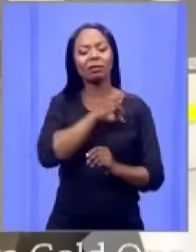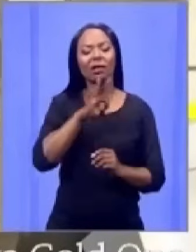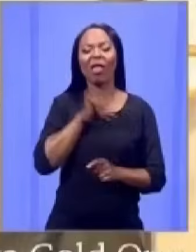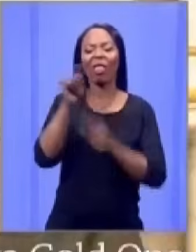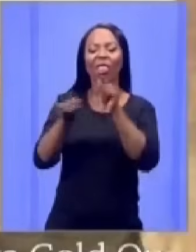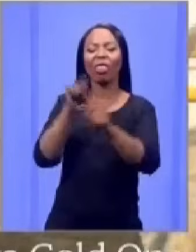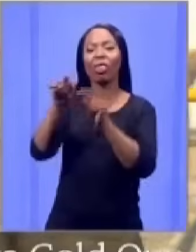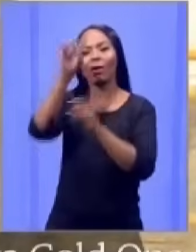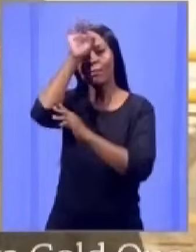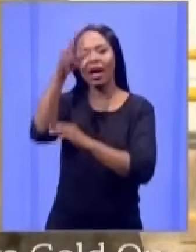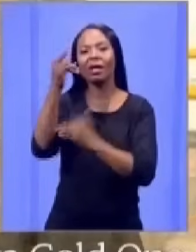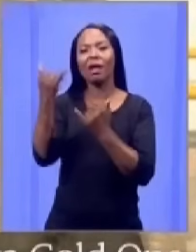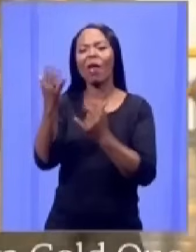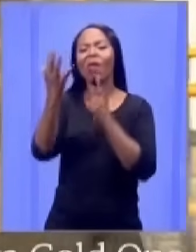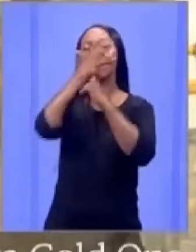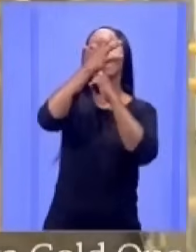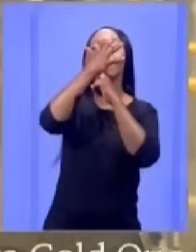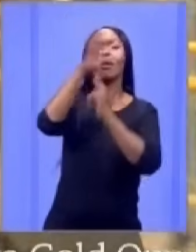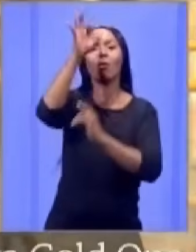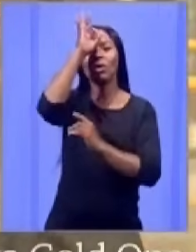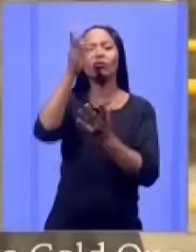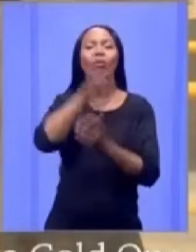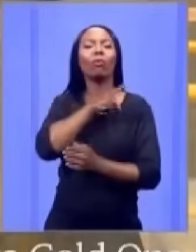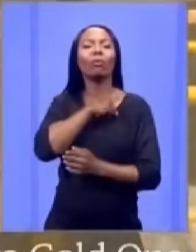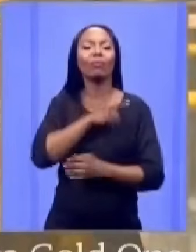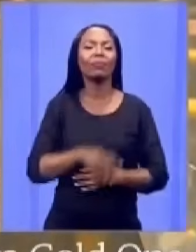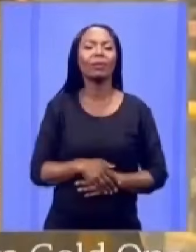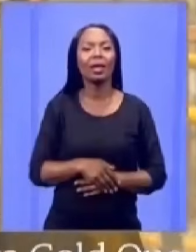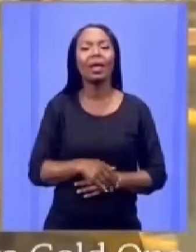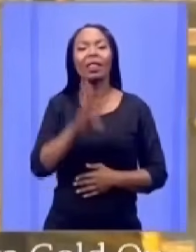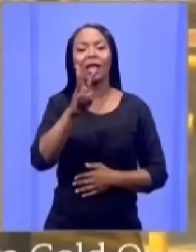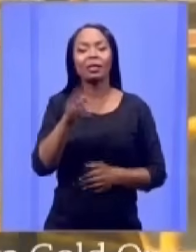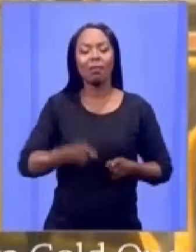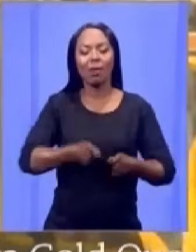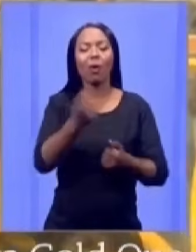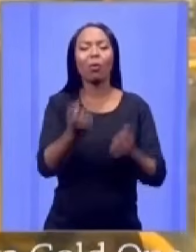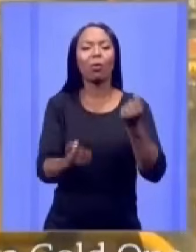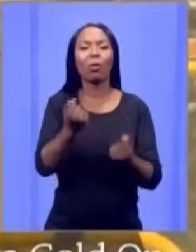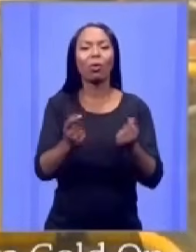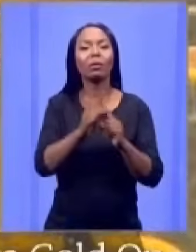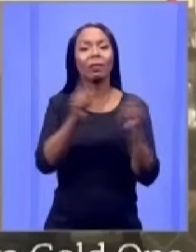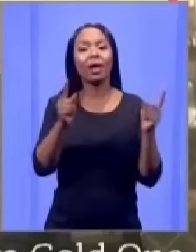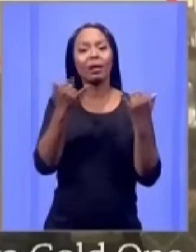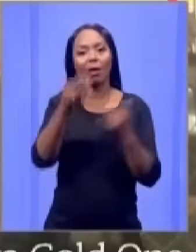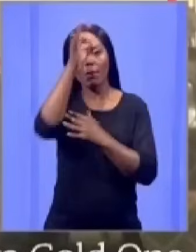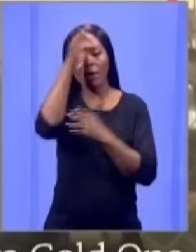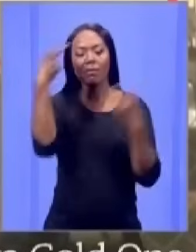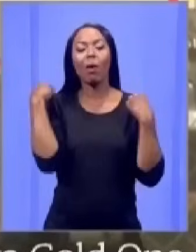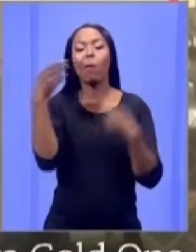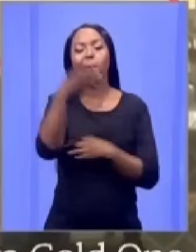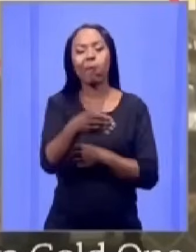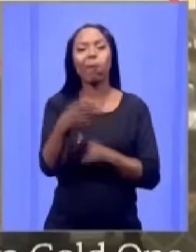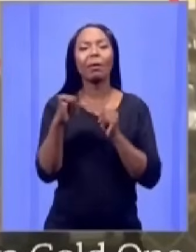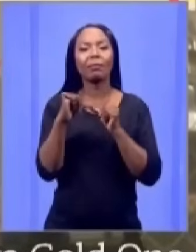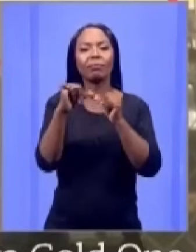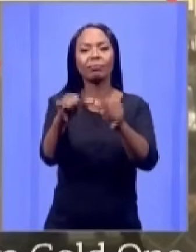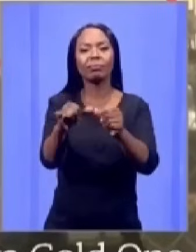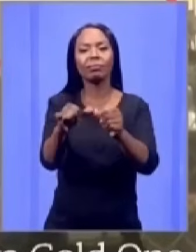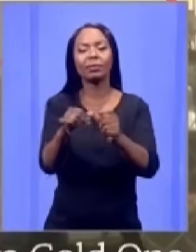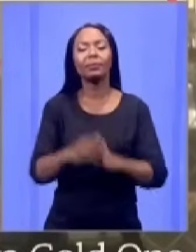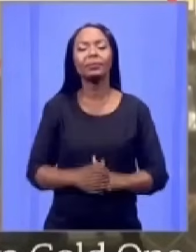o ba nehella ka mapolesa. Nyewe e tla dula ka la bone mme morafo o tla nne o fumane tshireletso ya mapolesa ha mo le bahlanka ba tshireletso ho fihlela maemo